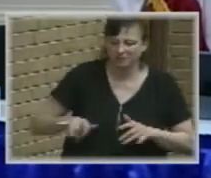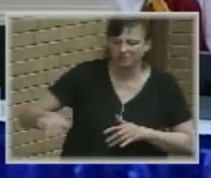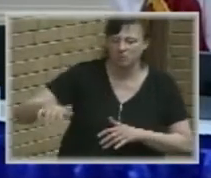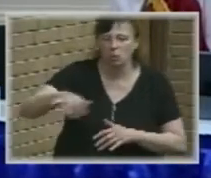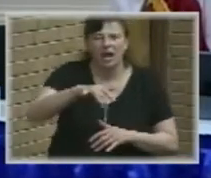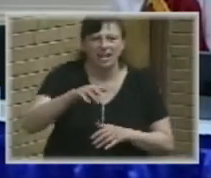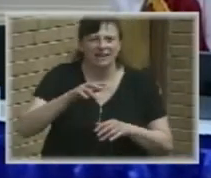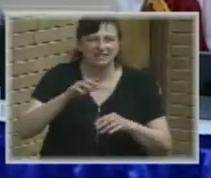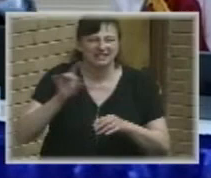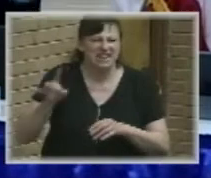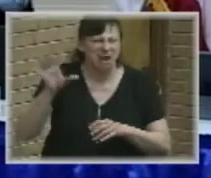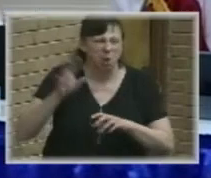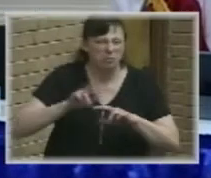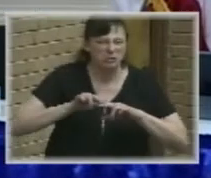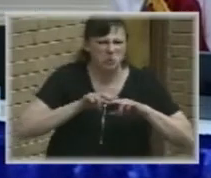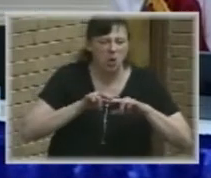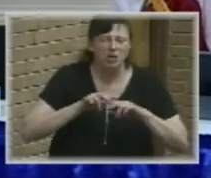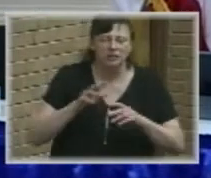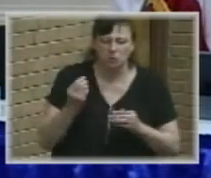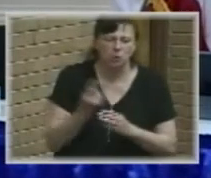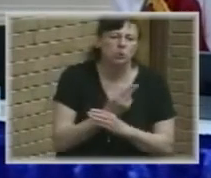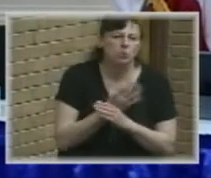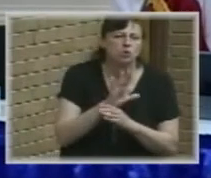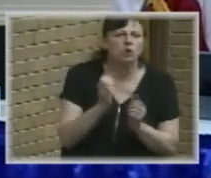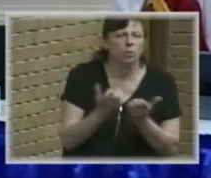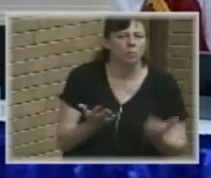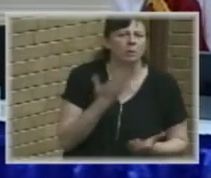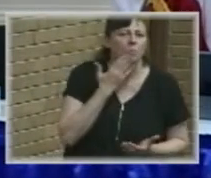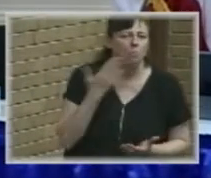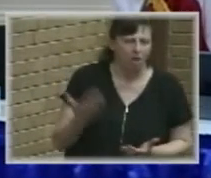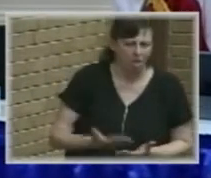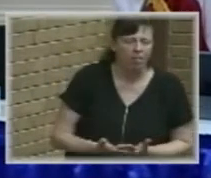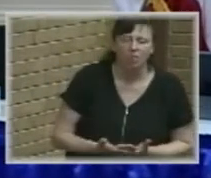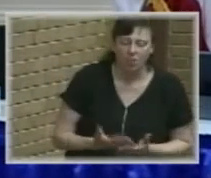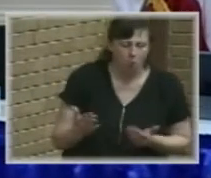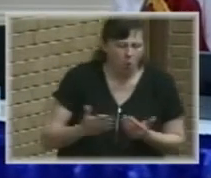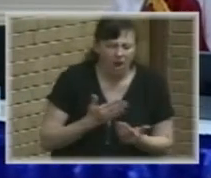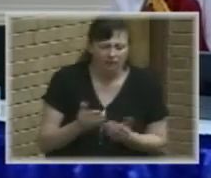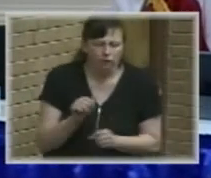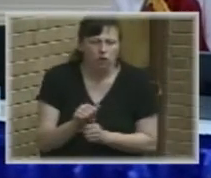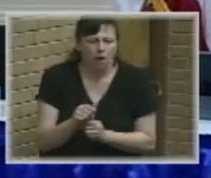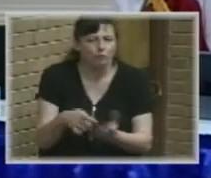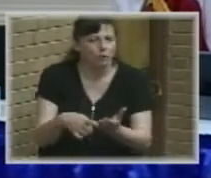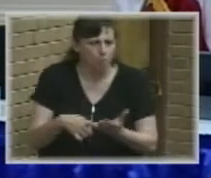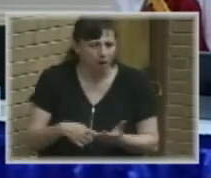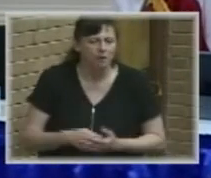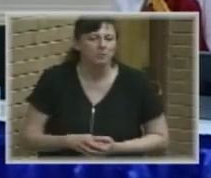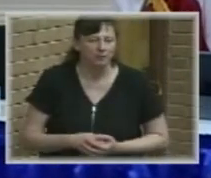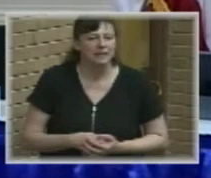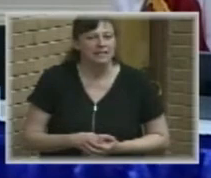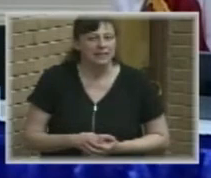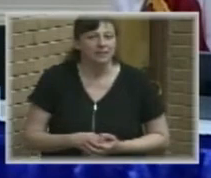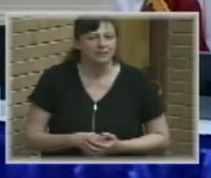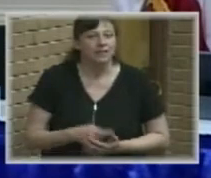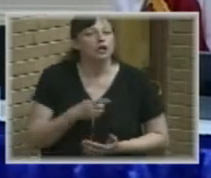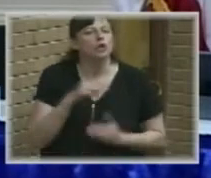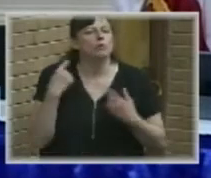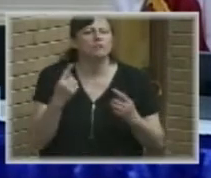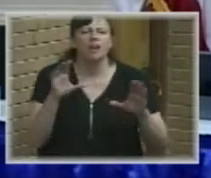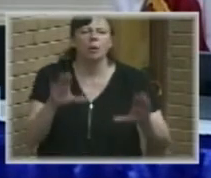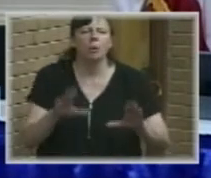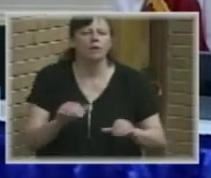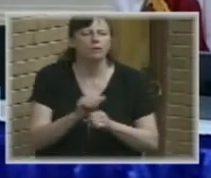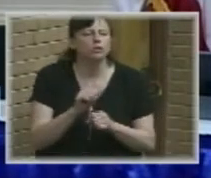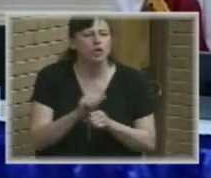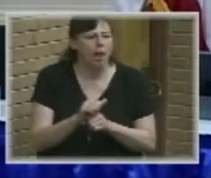in the winter and picking up, doing whatever they're doing all summer long. So you've done a great